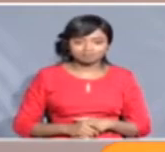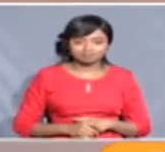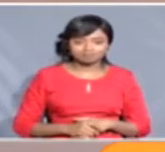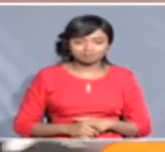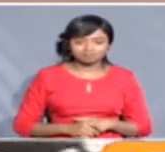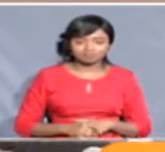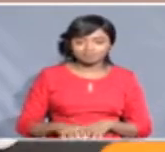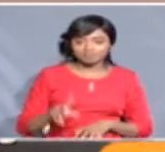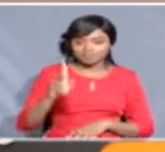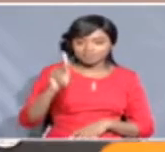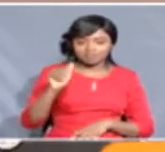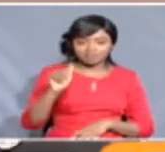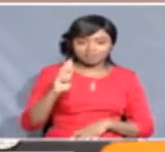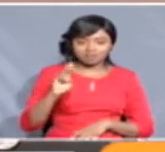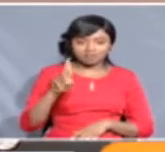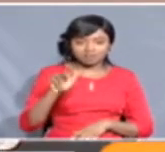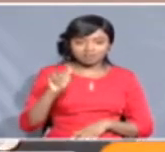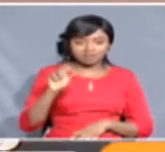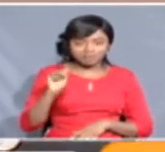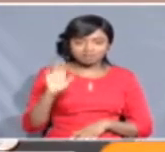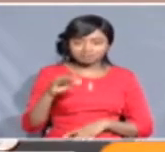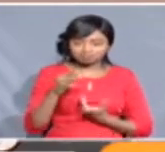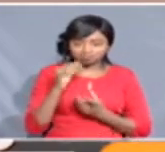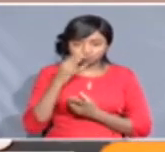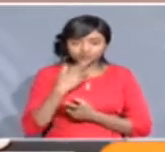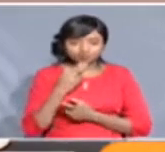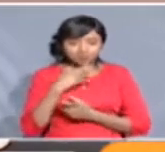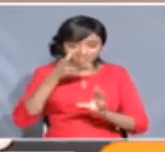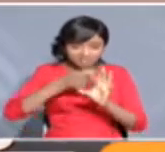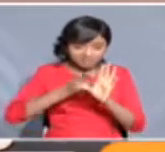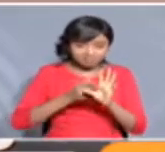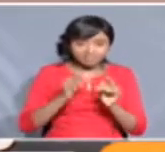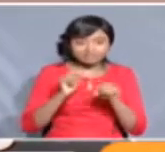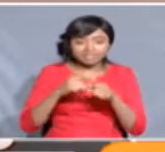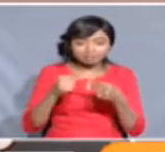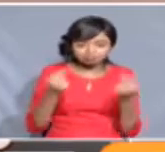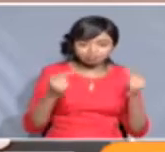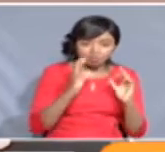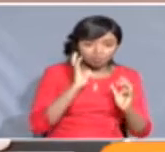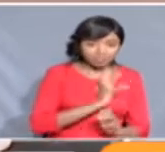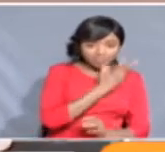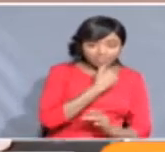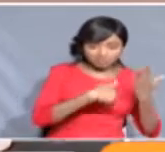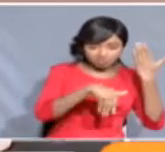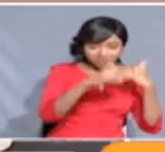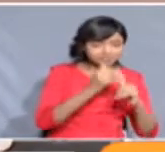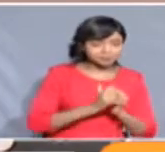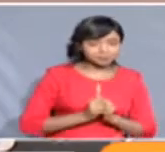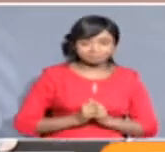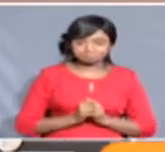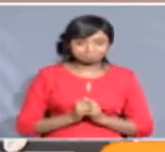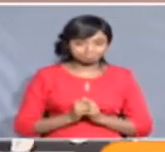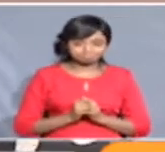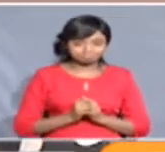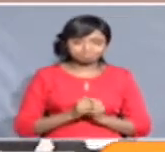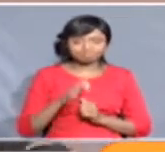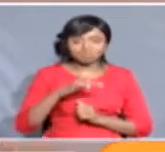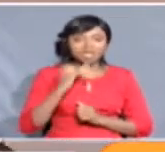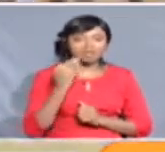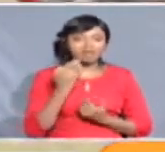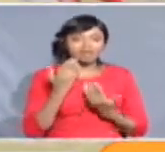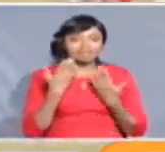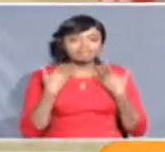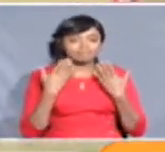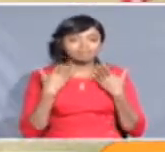Kabras Sugar will not take part in the second round of the National 7 Series with Kenyatta University's Black Blood, replacing them at the Kabeberi 7s in Meru County this